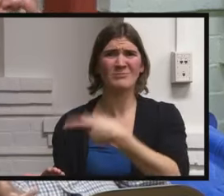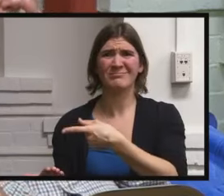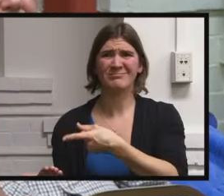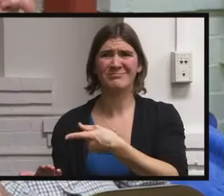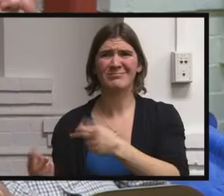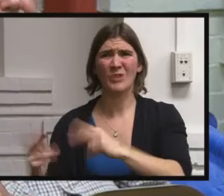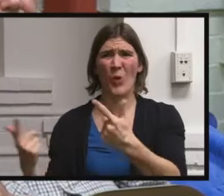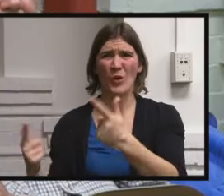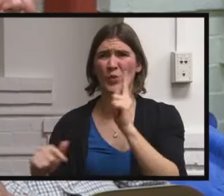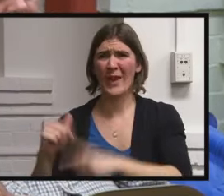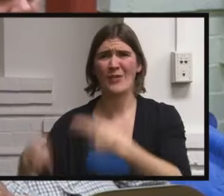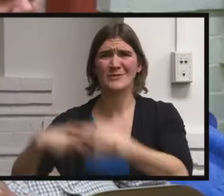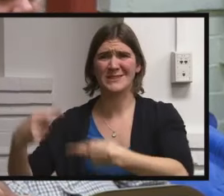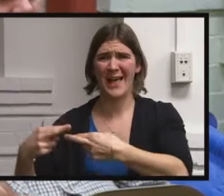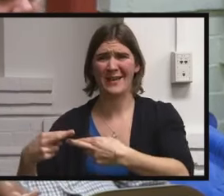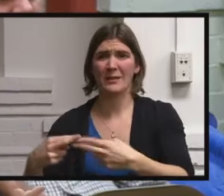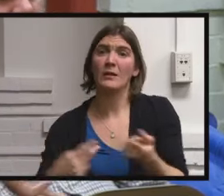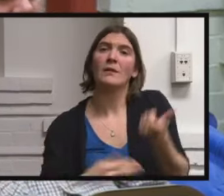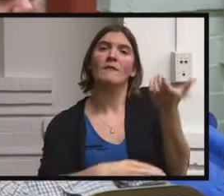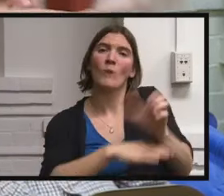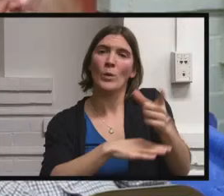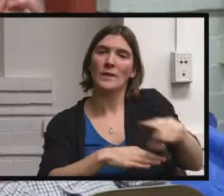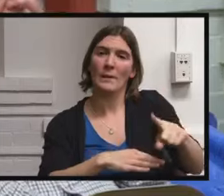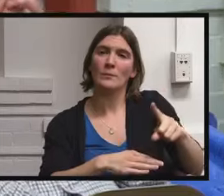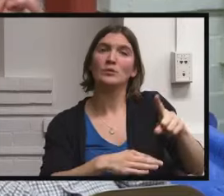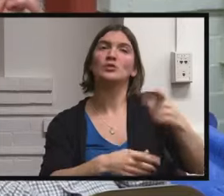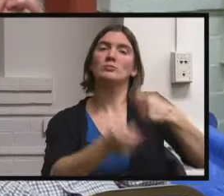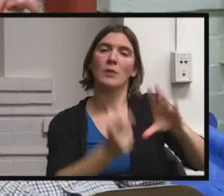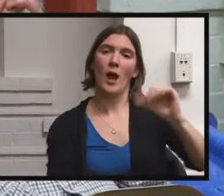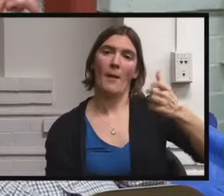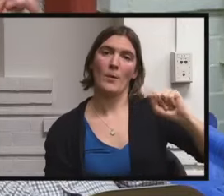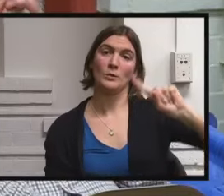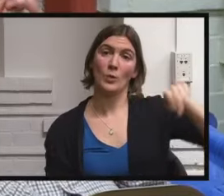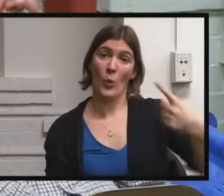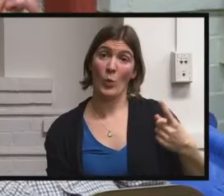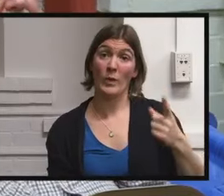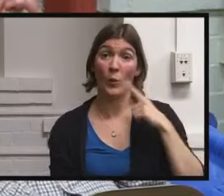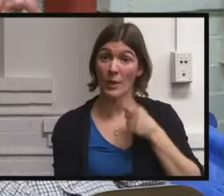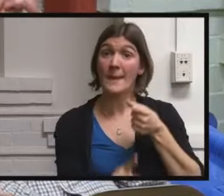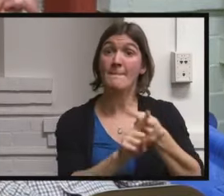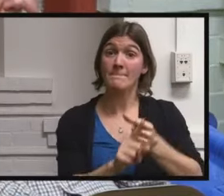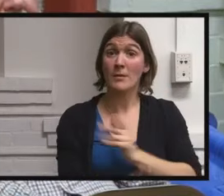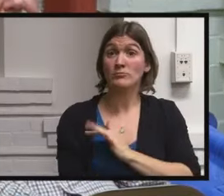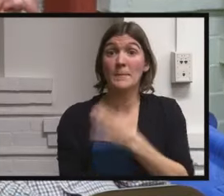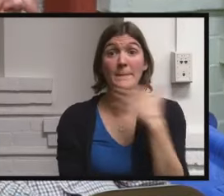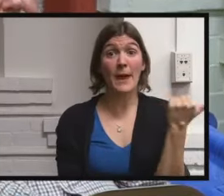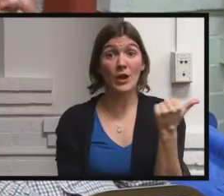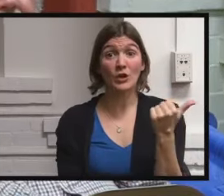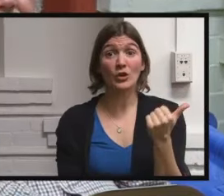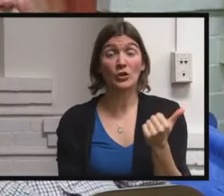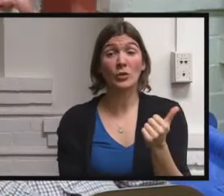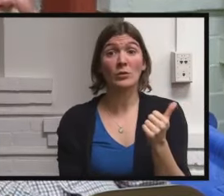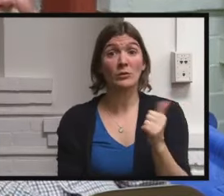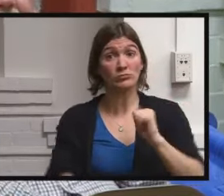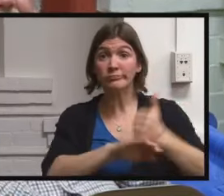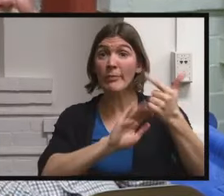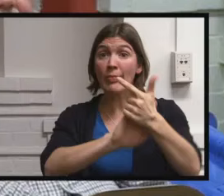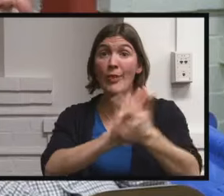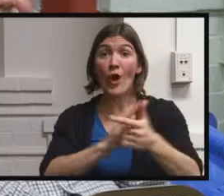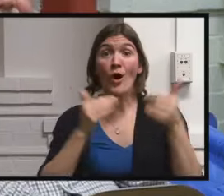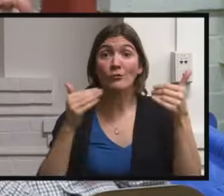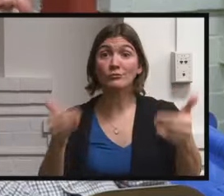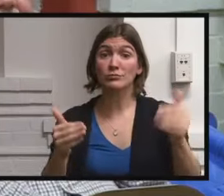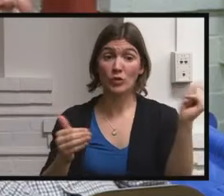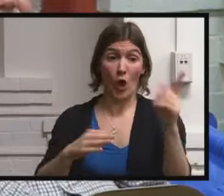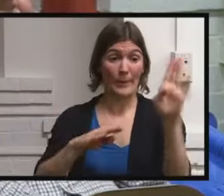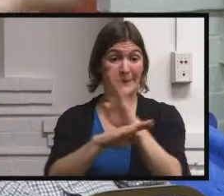can do as a town. And that makes a huge difference in figuring out how to do that.